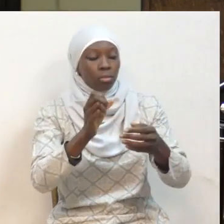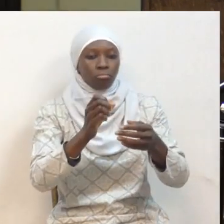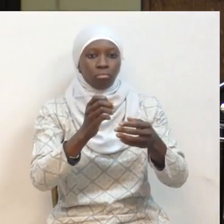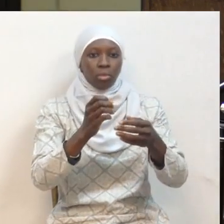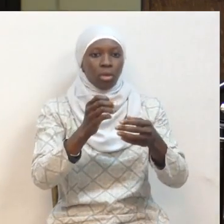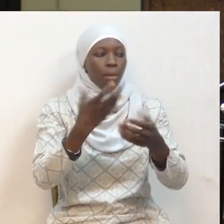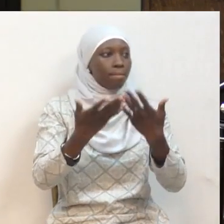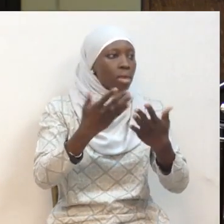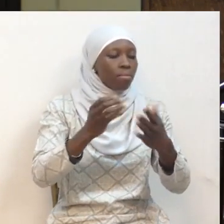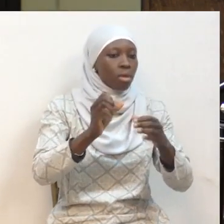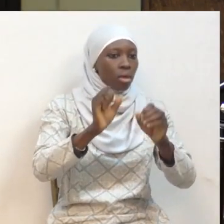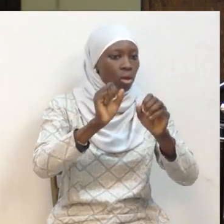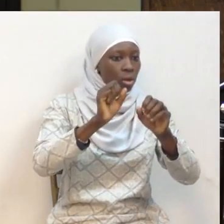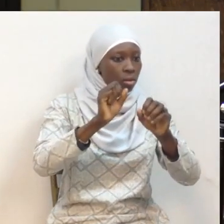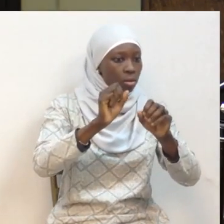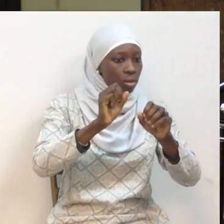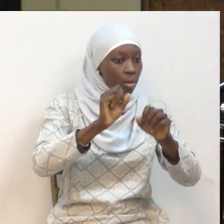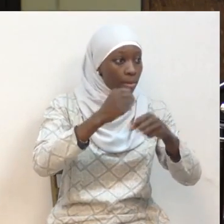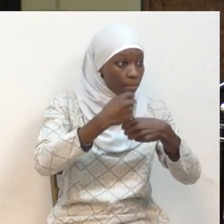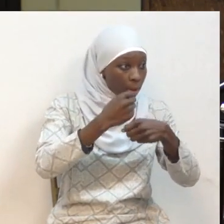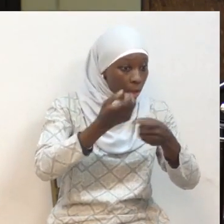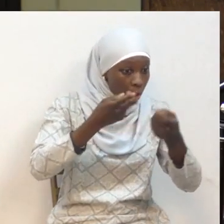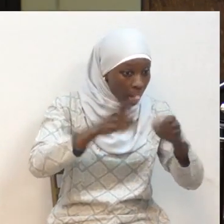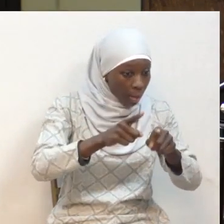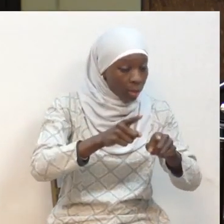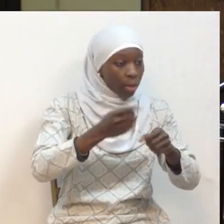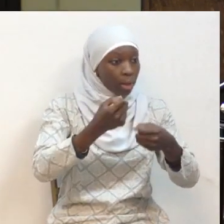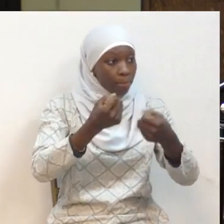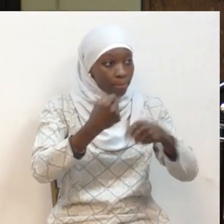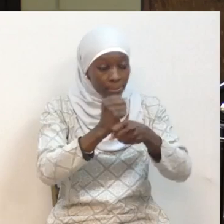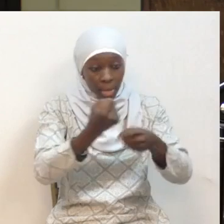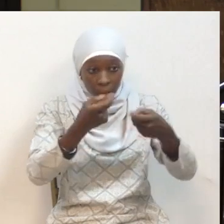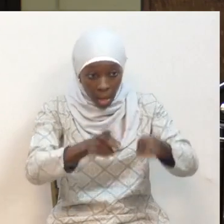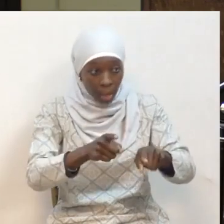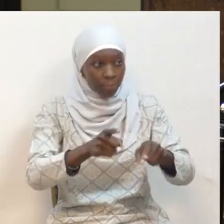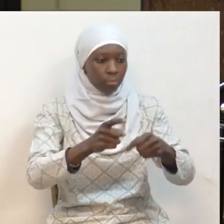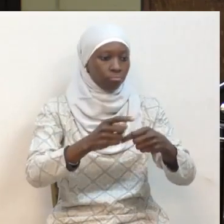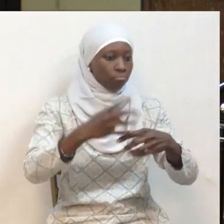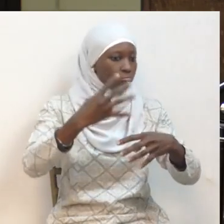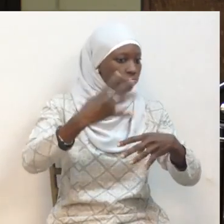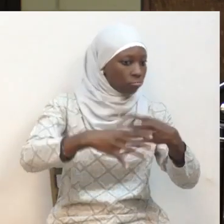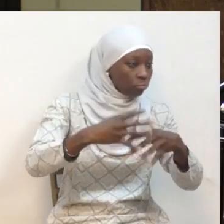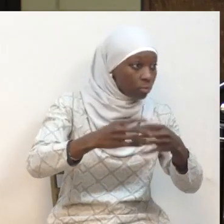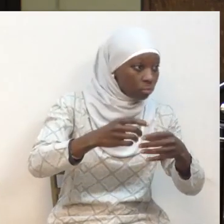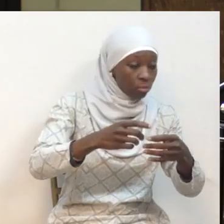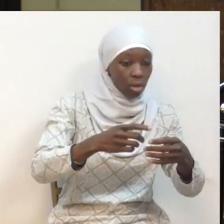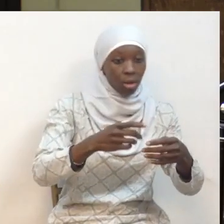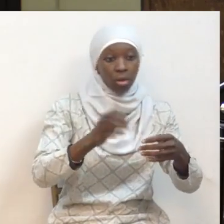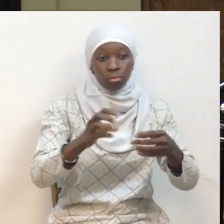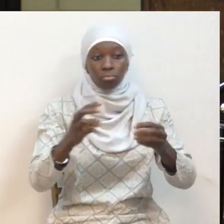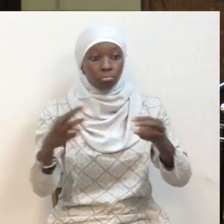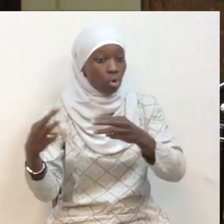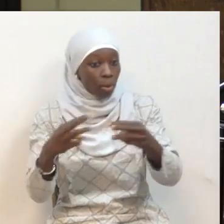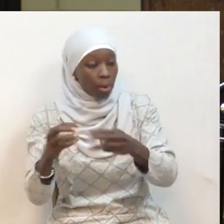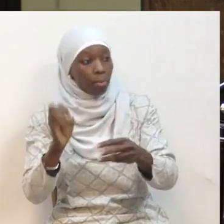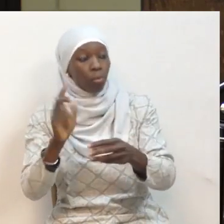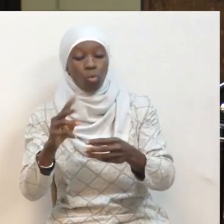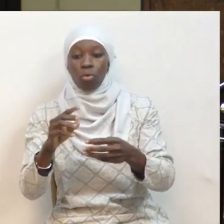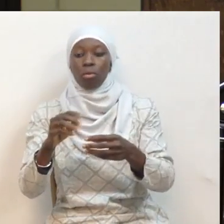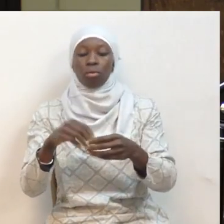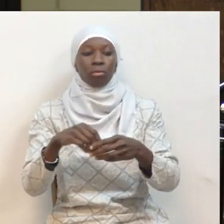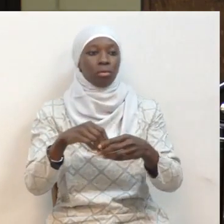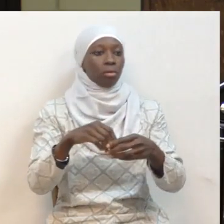blood, or treasure. Anything that he decides on behalf of the community that will cost the